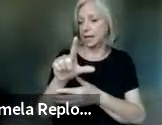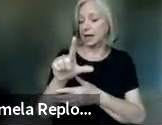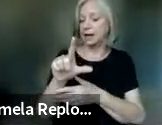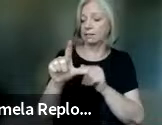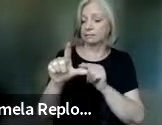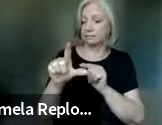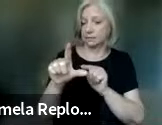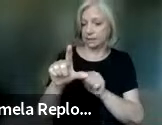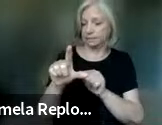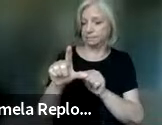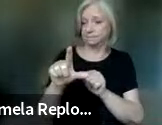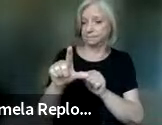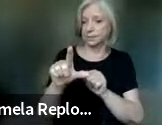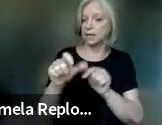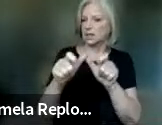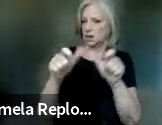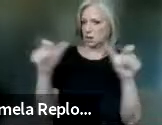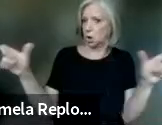provider organization, they may be